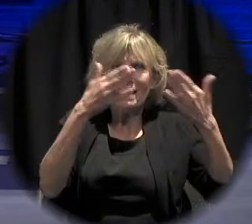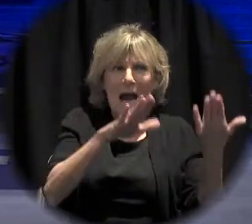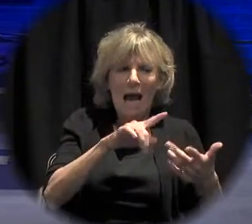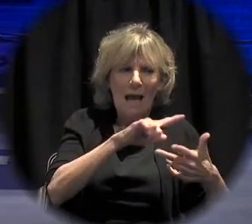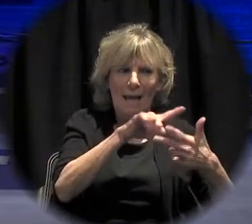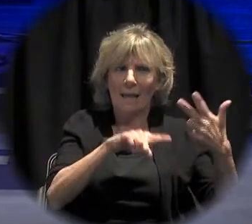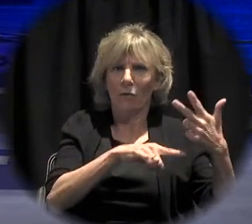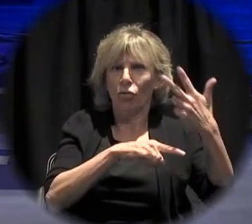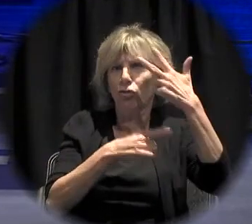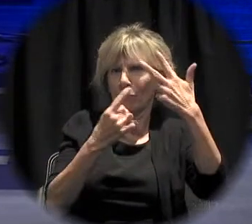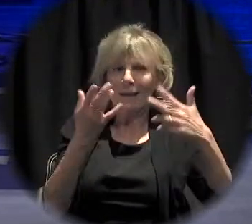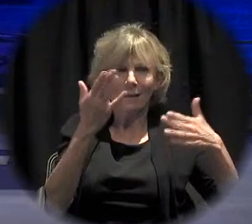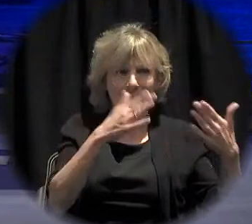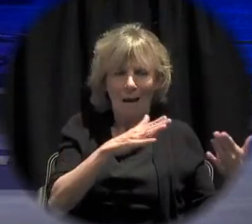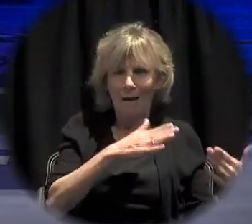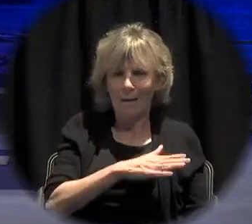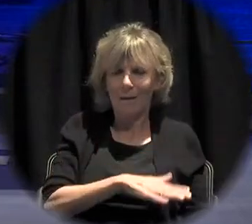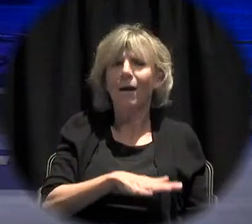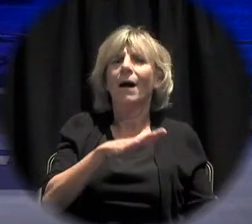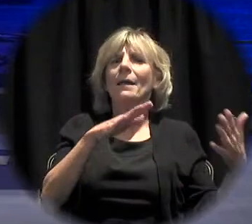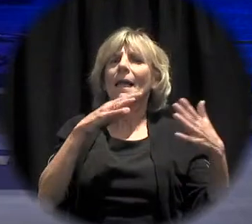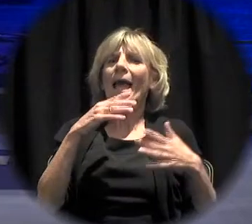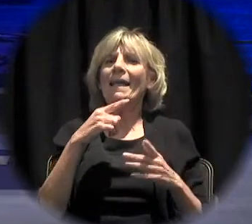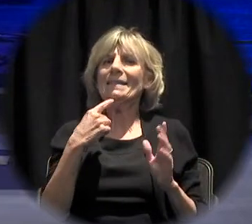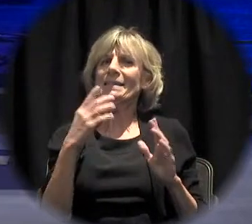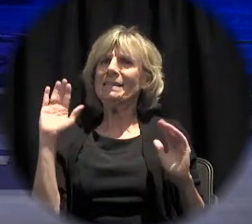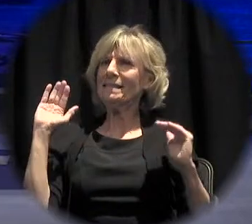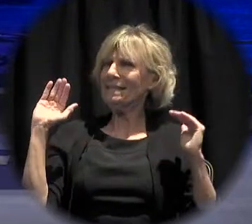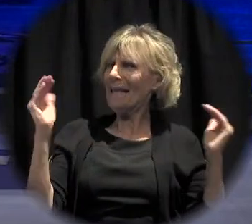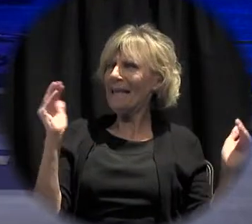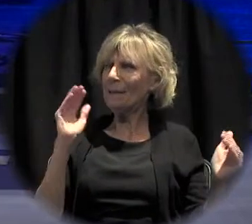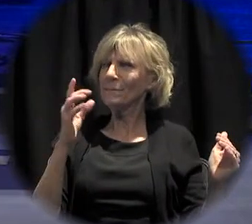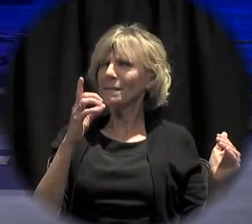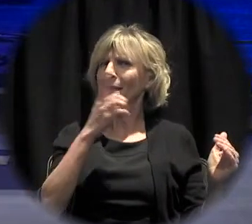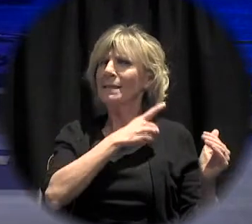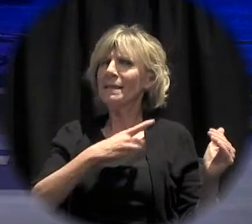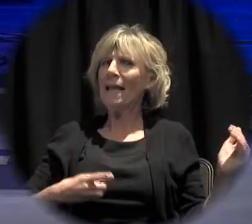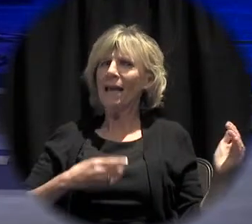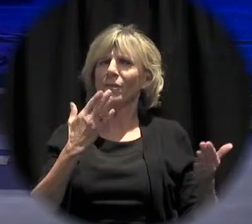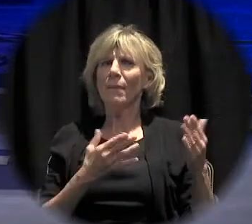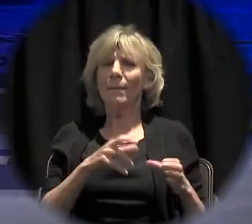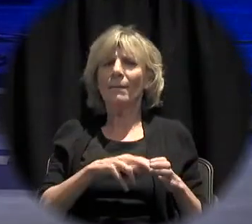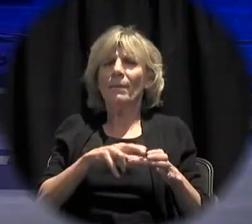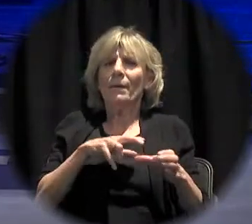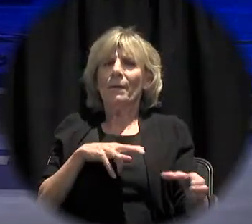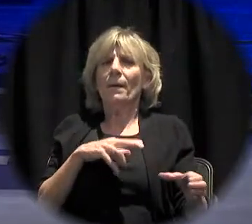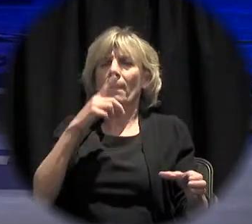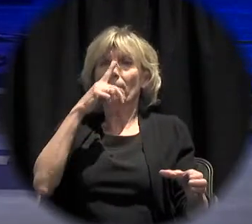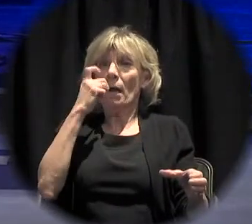And it appears that because of his own sin, he may have stepped back from actively parenting during those years.